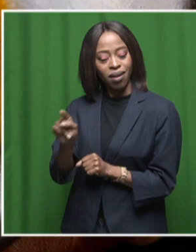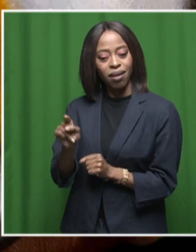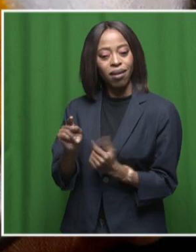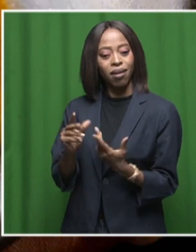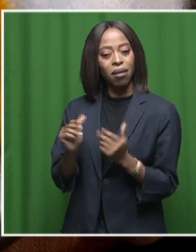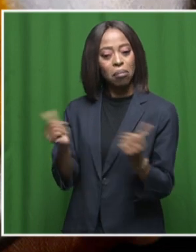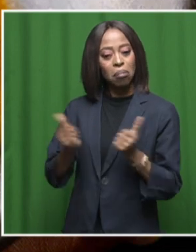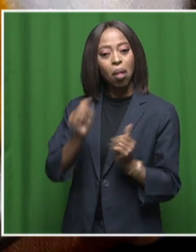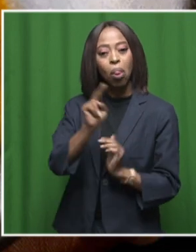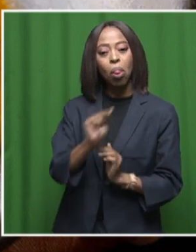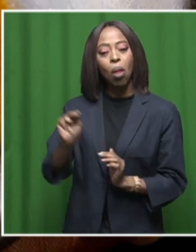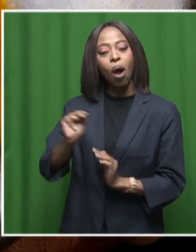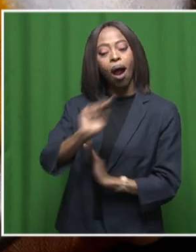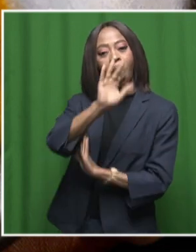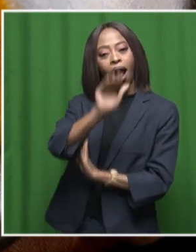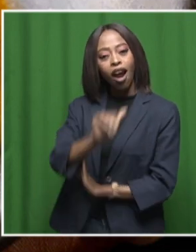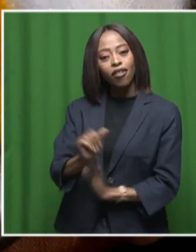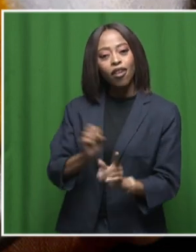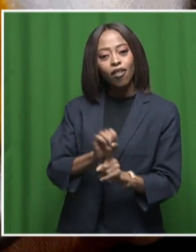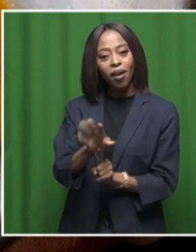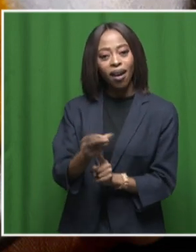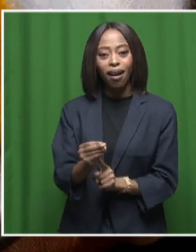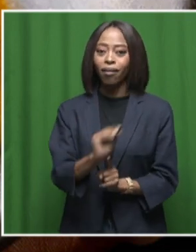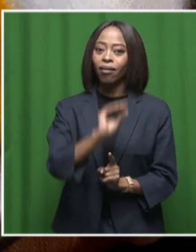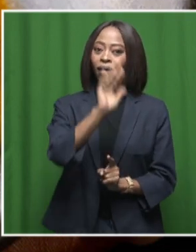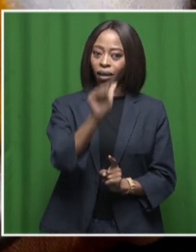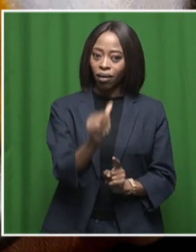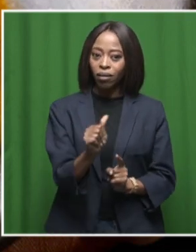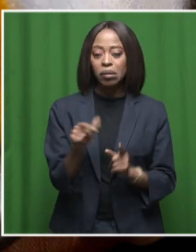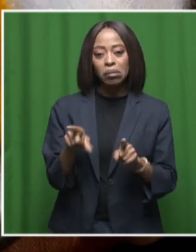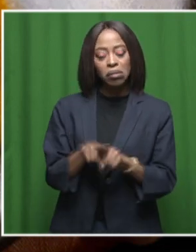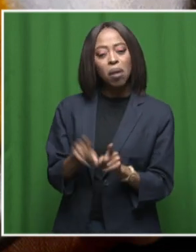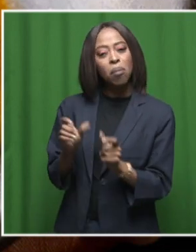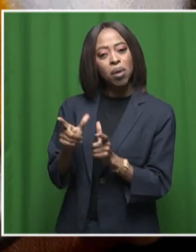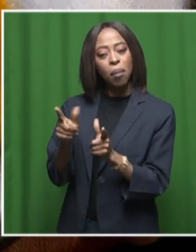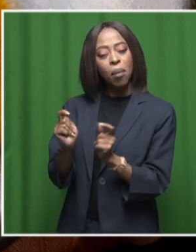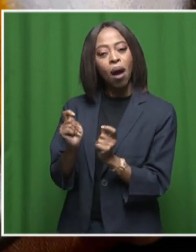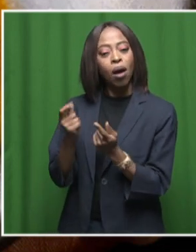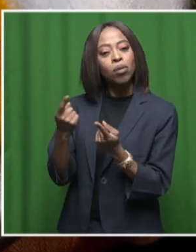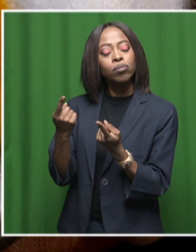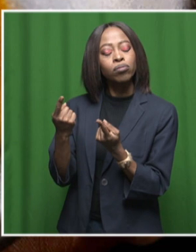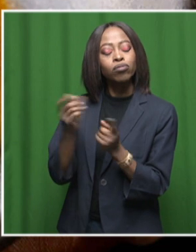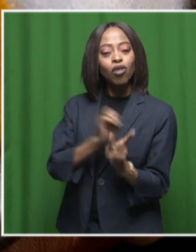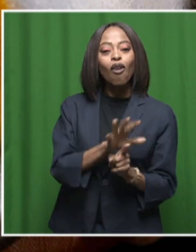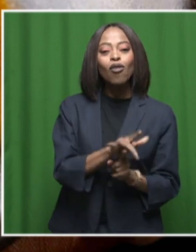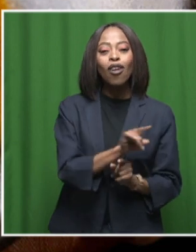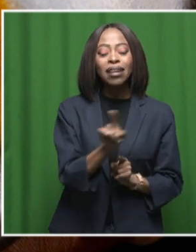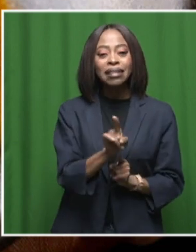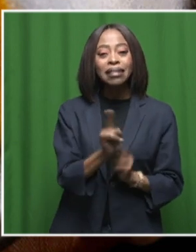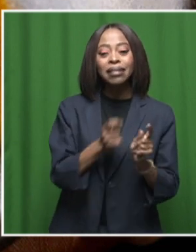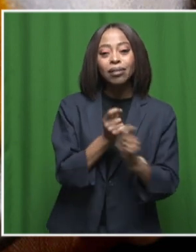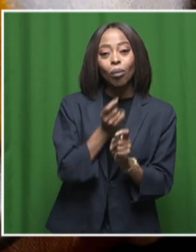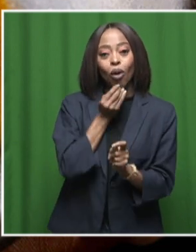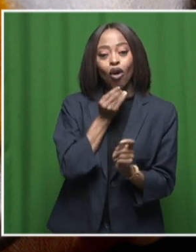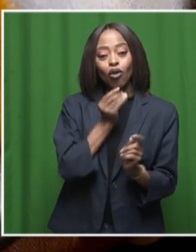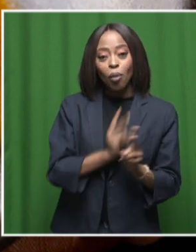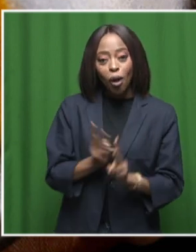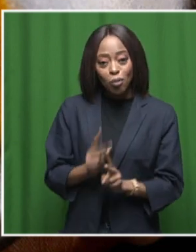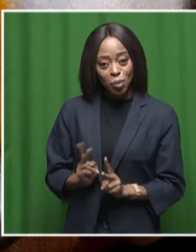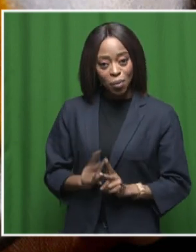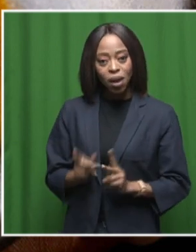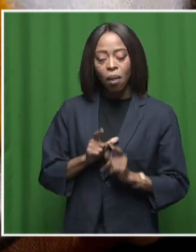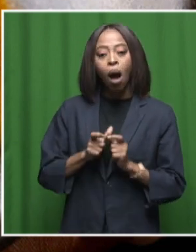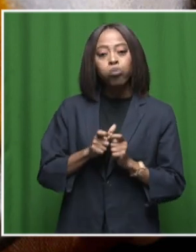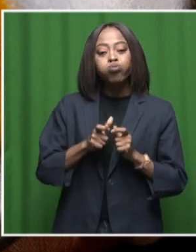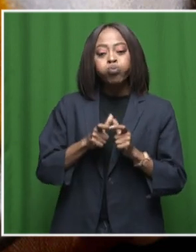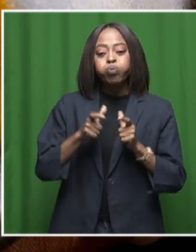a lot of North African influence, a lot of African influence, a lot of Cape Malay influence. But as we go, as we grow, we want to be